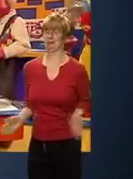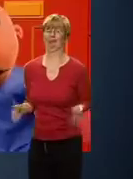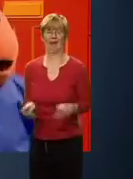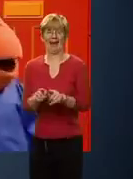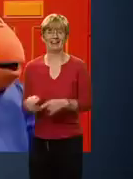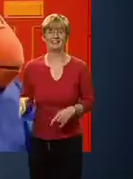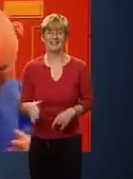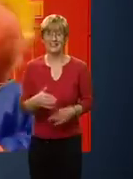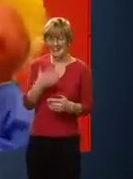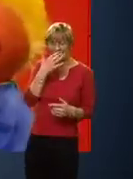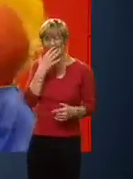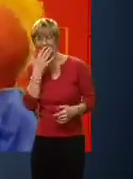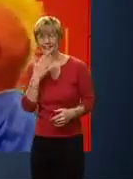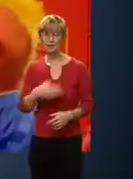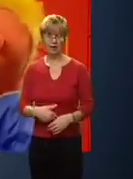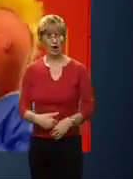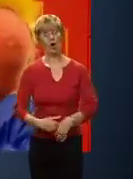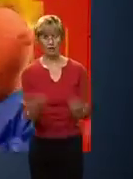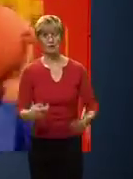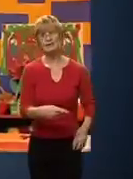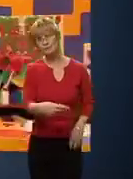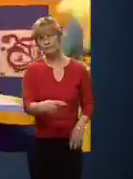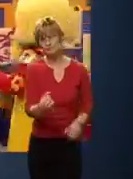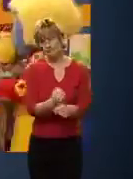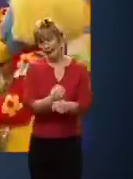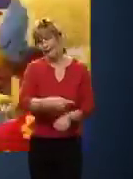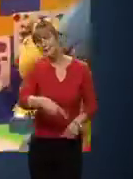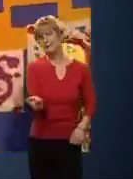fish. All right, well, let's get to it. Yeah.